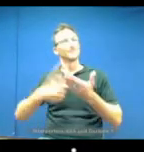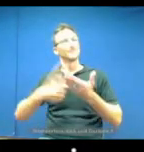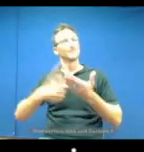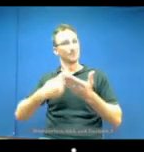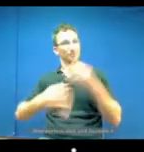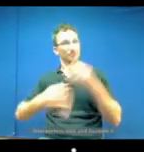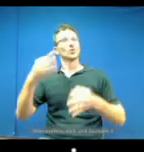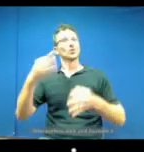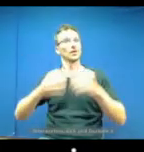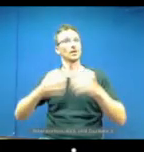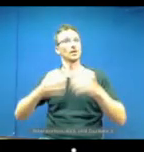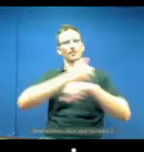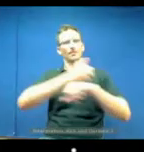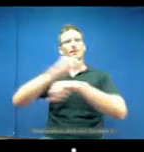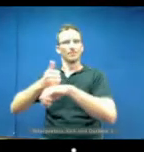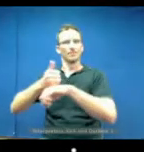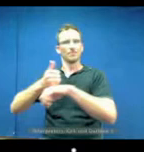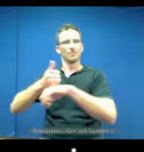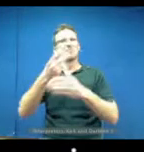people filing against each other.